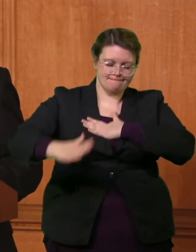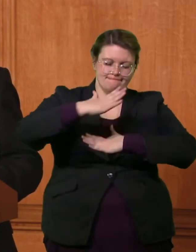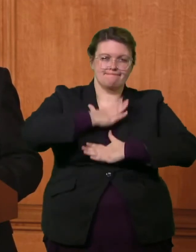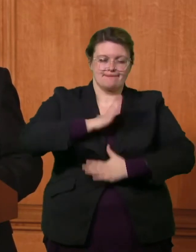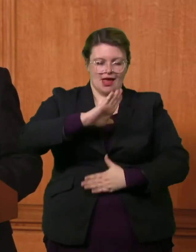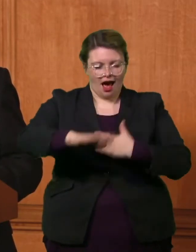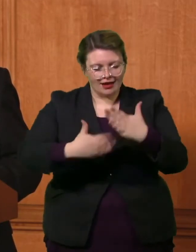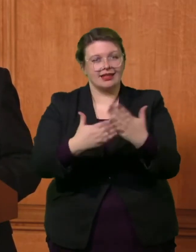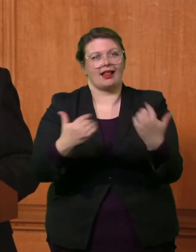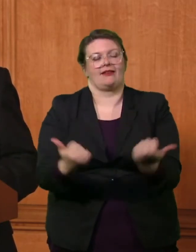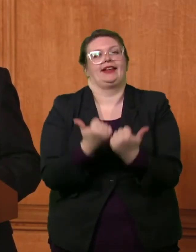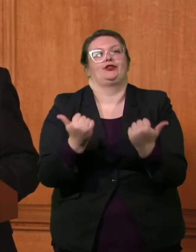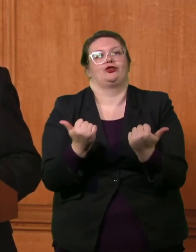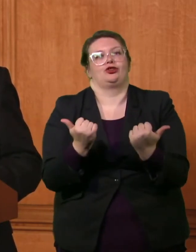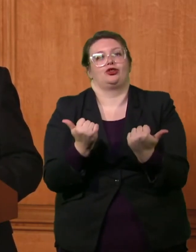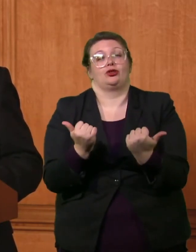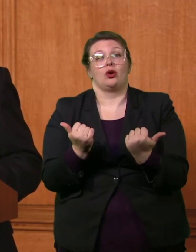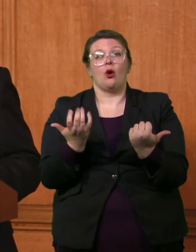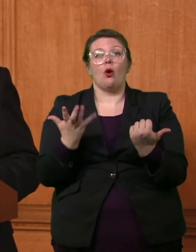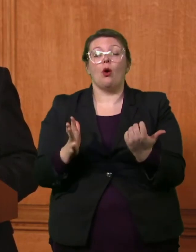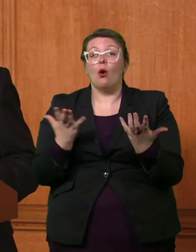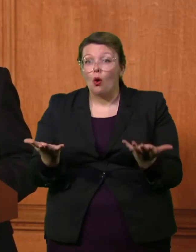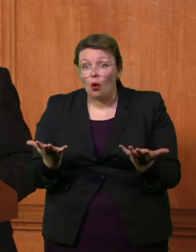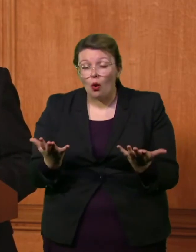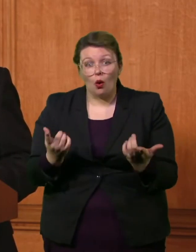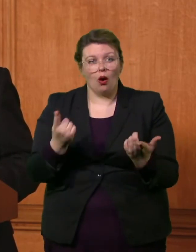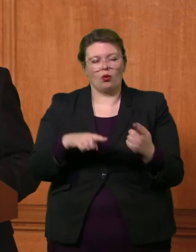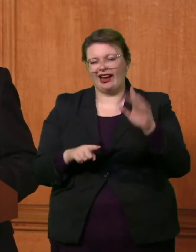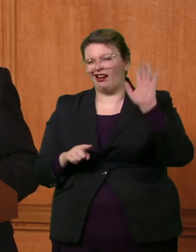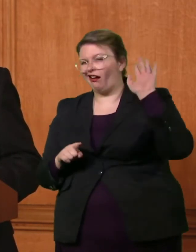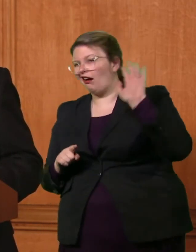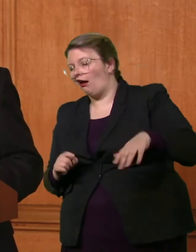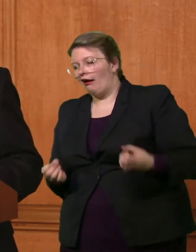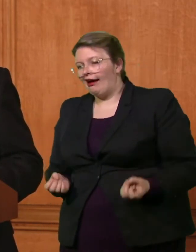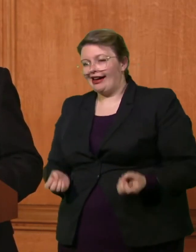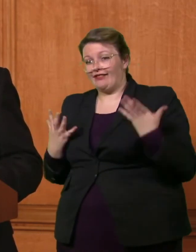or whether we're going to kind of, you know, fall at the last furlough.